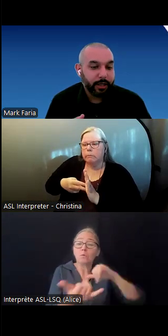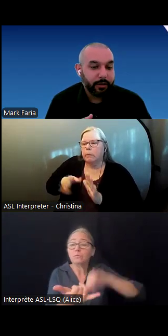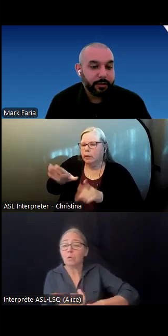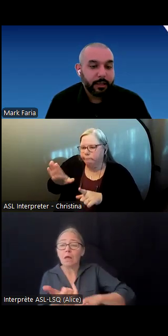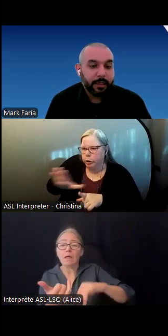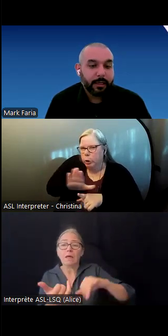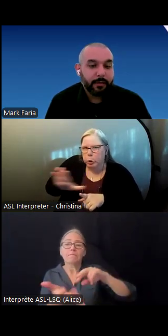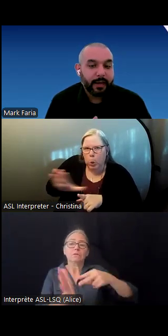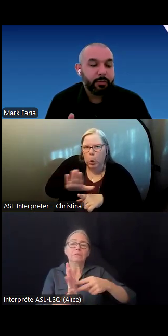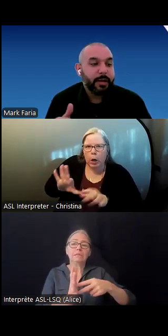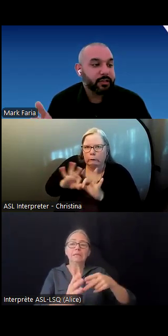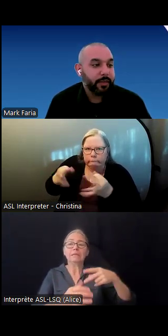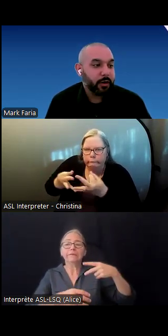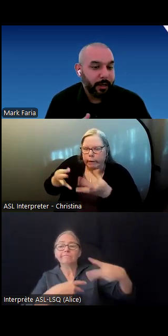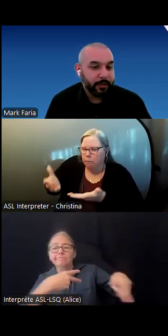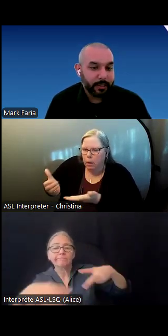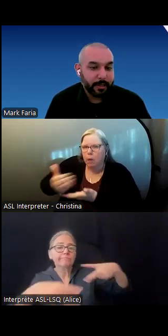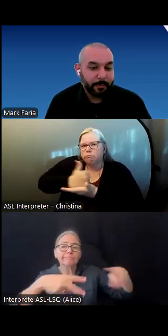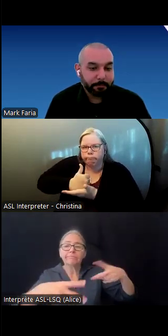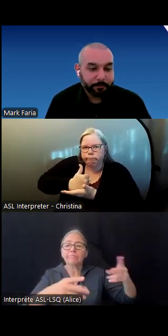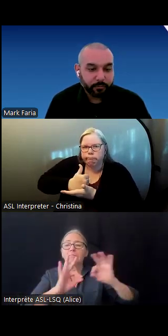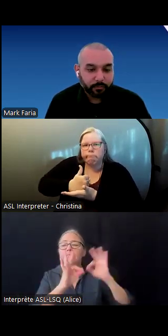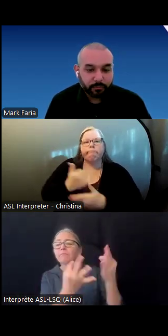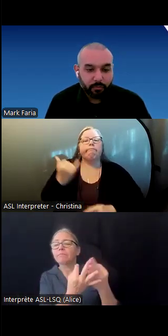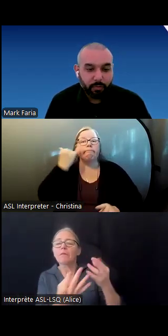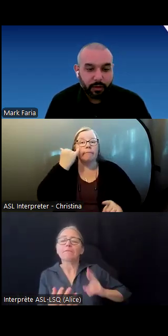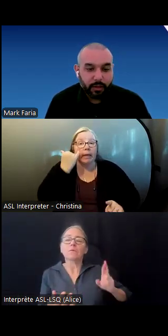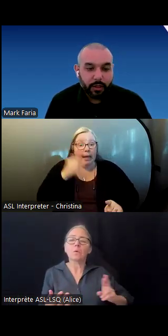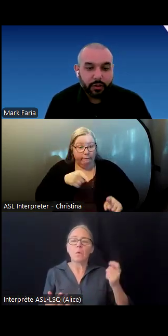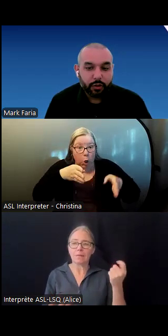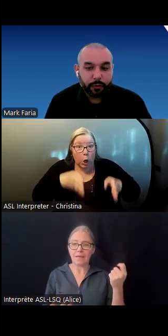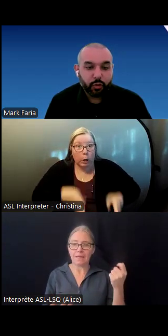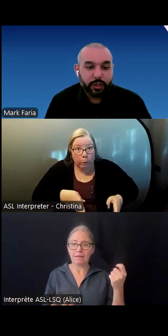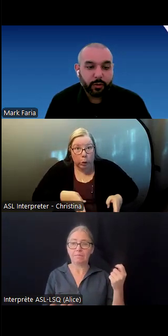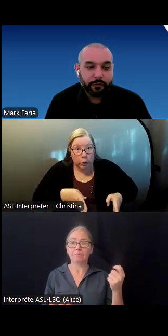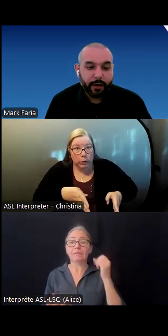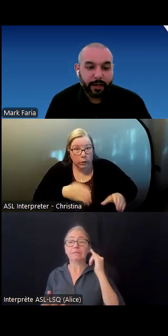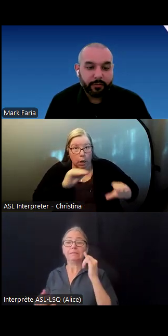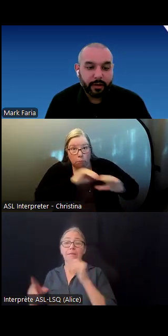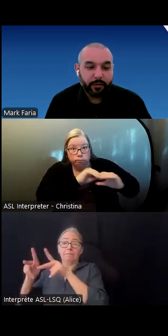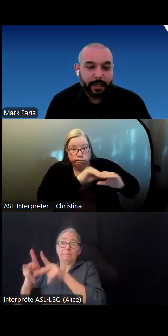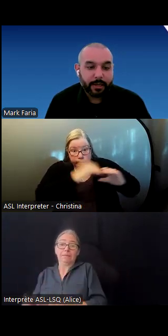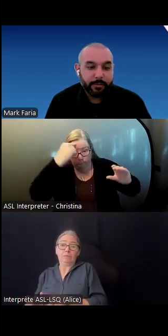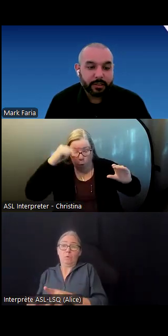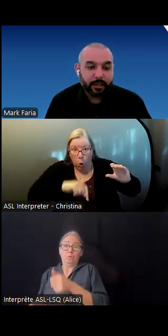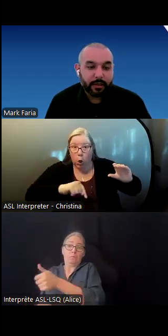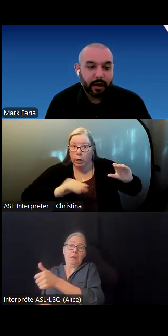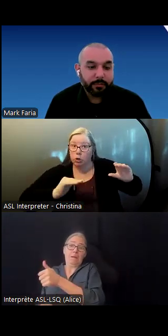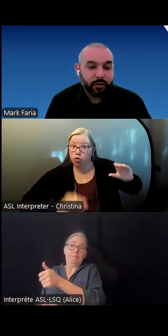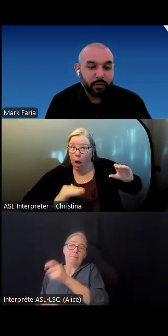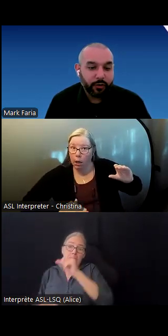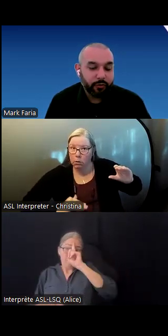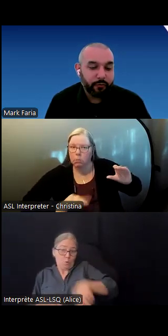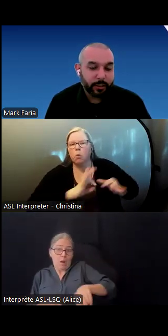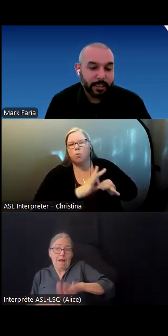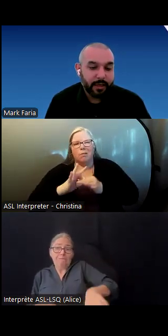minor child, then it would be based on their parents' income. So for 2025, if your income is up